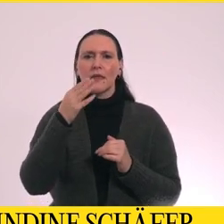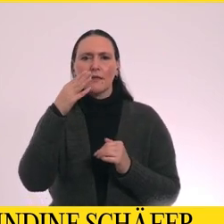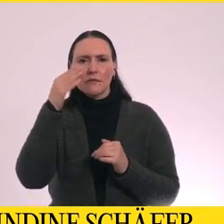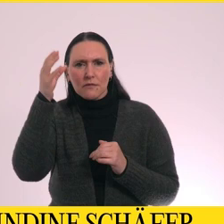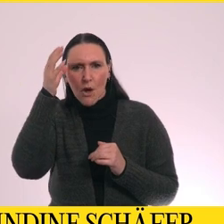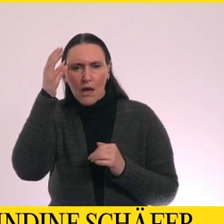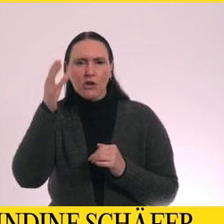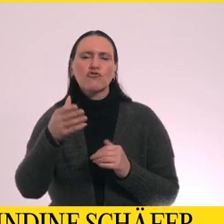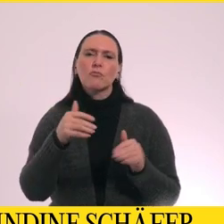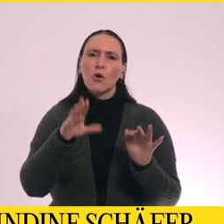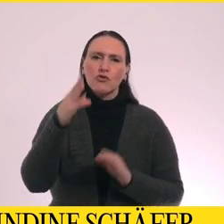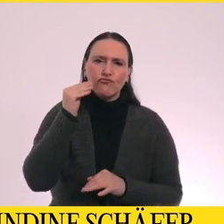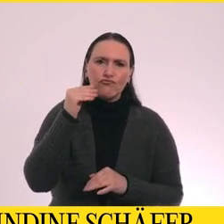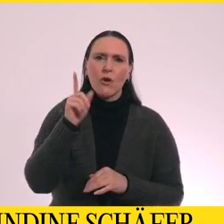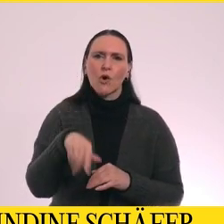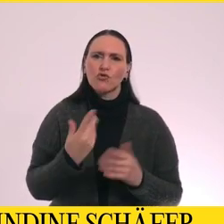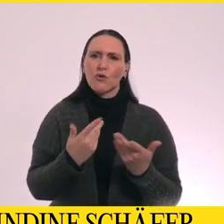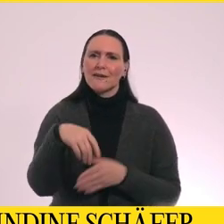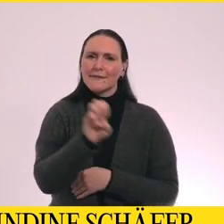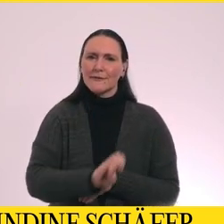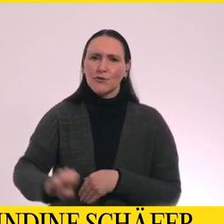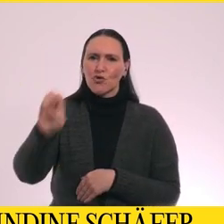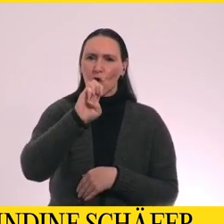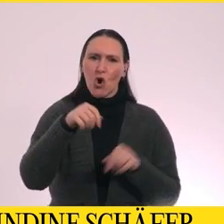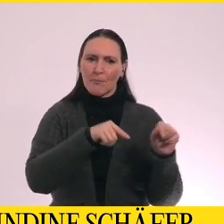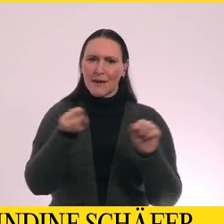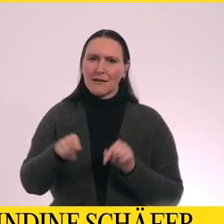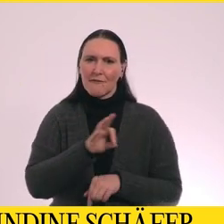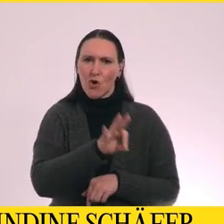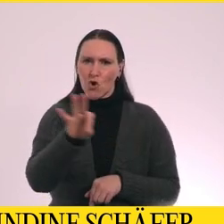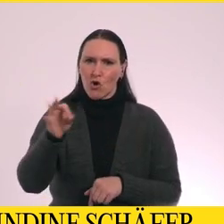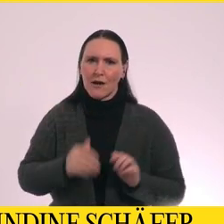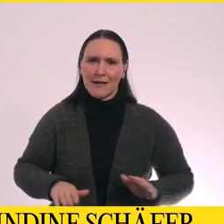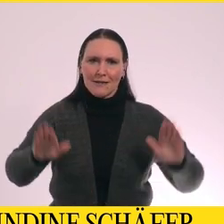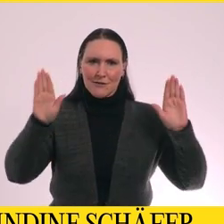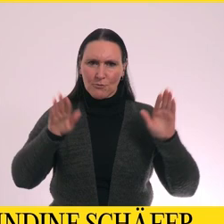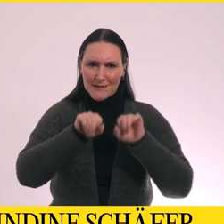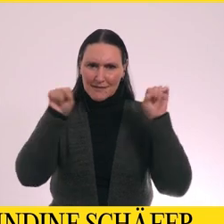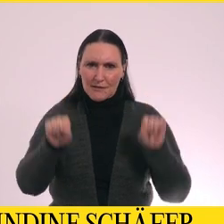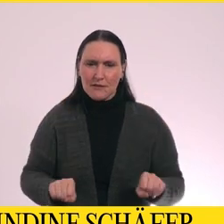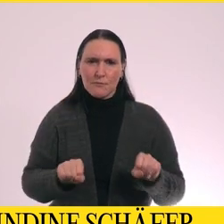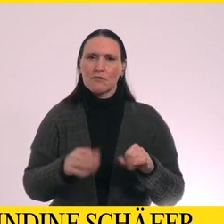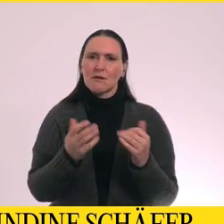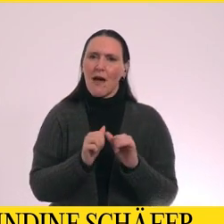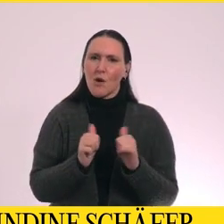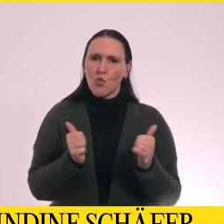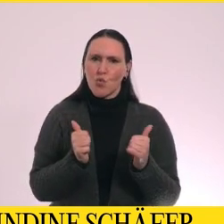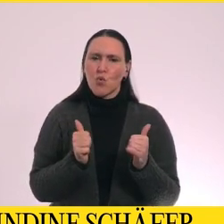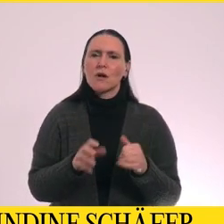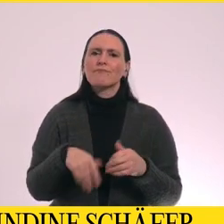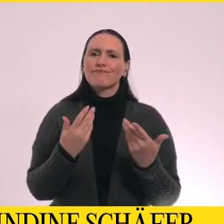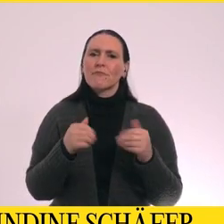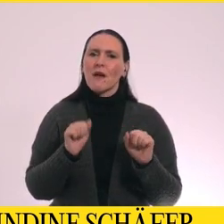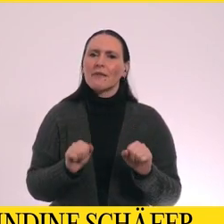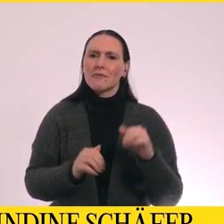system all over Europe, and what is the asylum system in Denmark and what it is in Italy, for